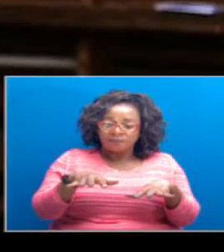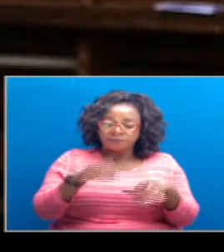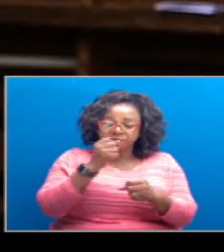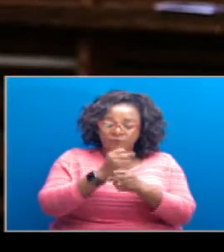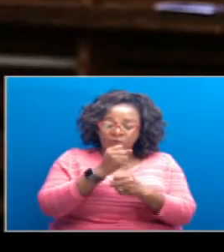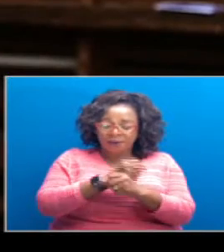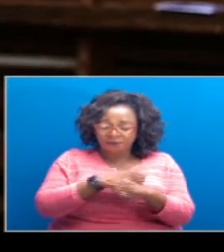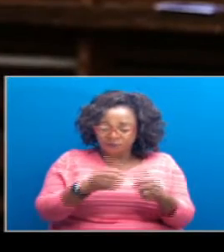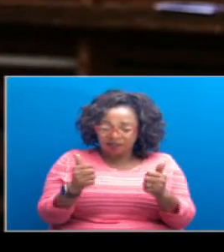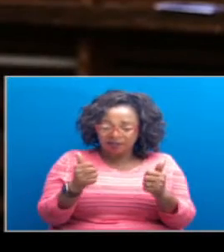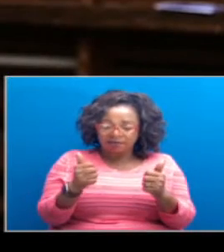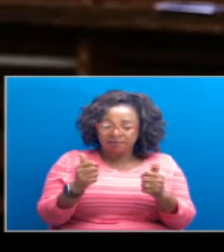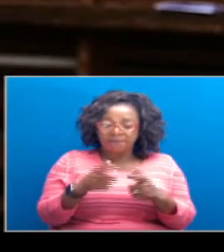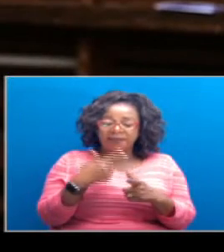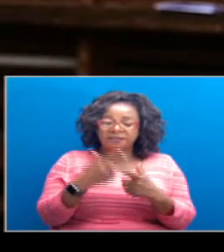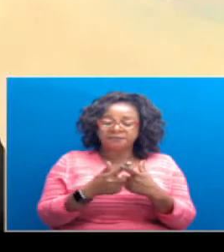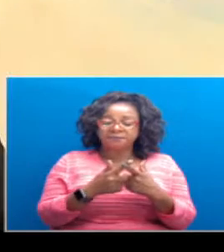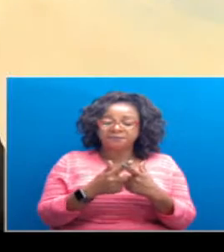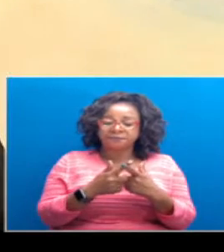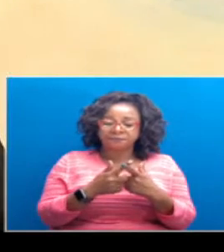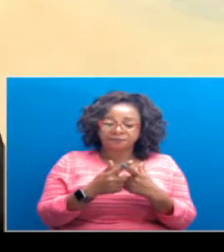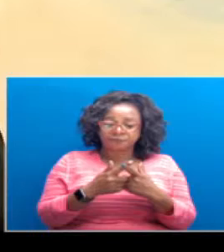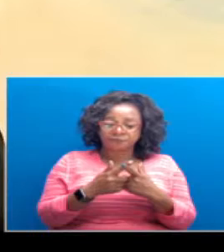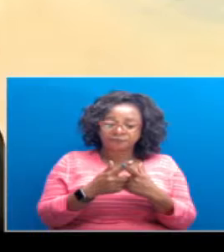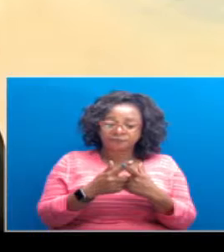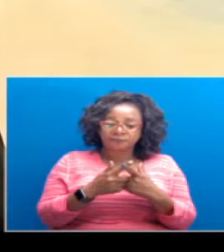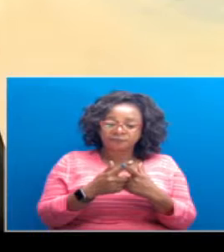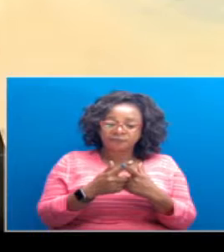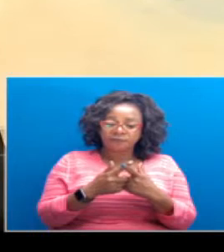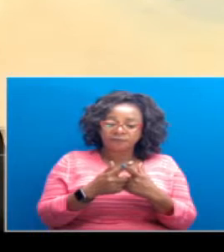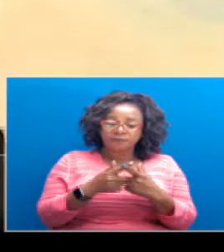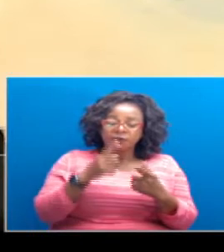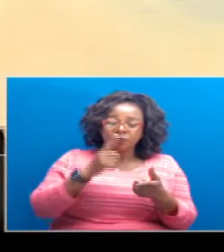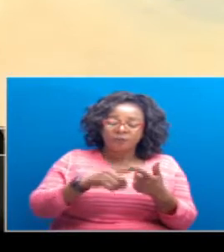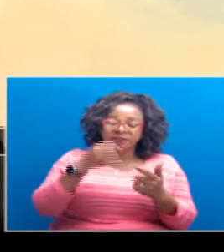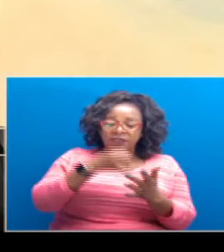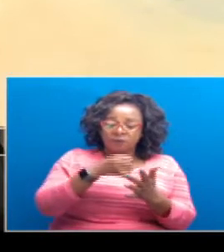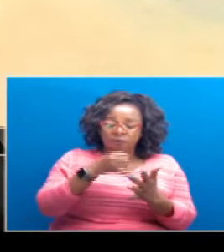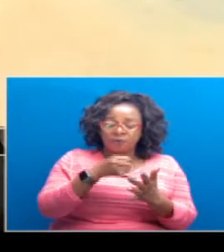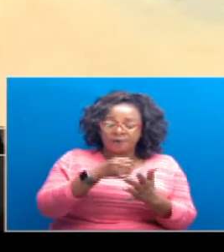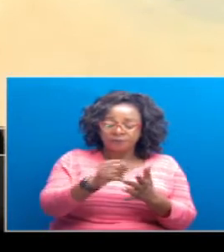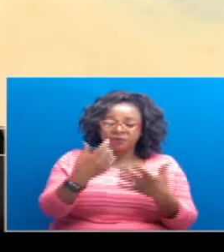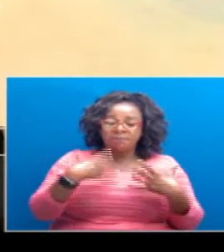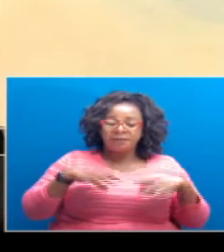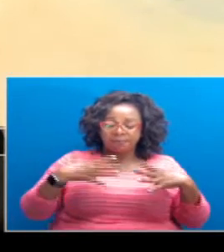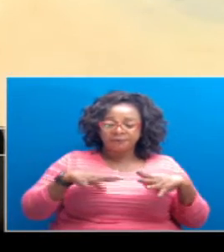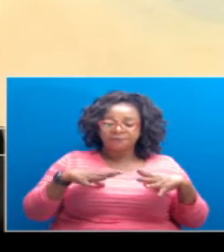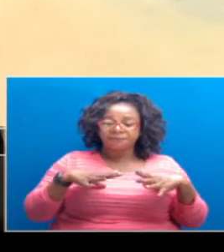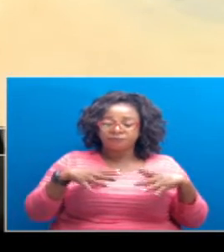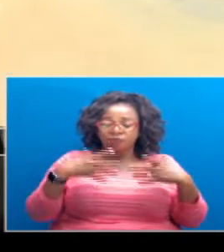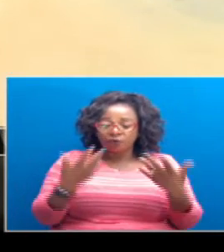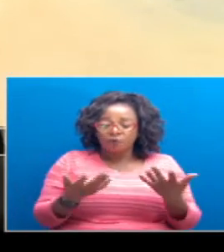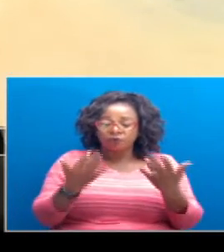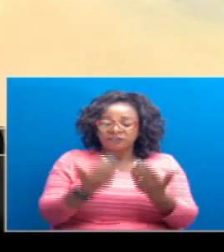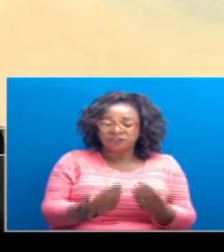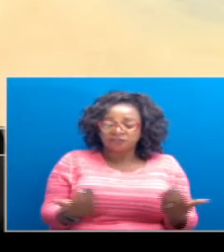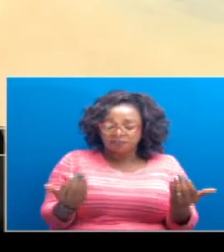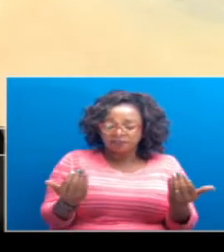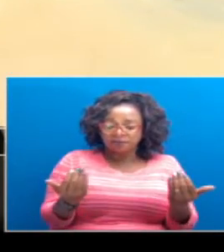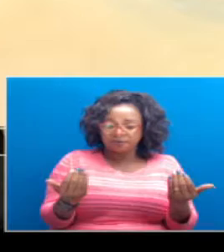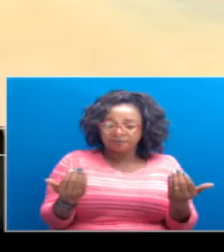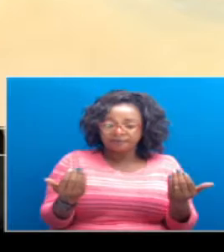worked on, definitely what trickles in down to the people, down to the children, down